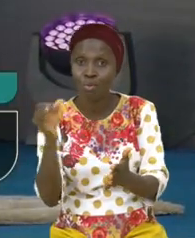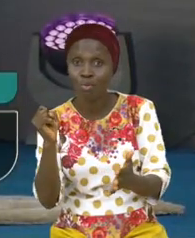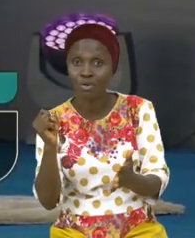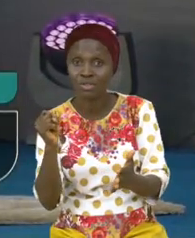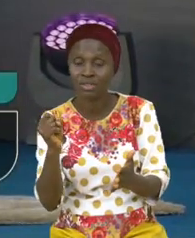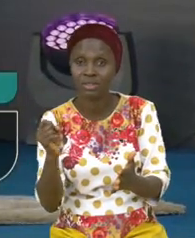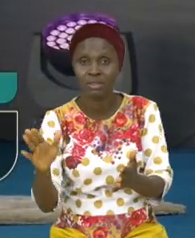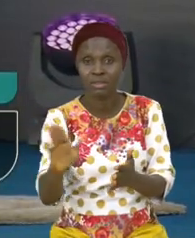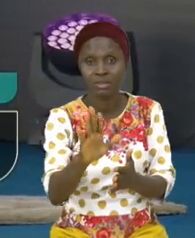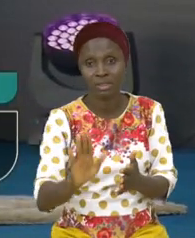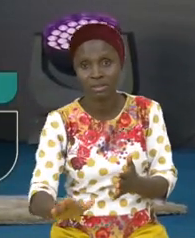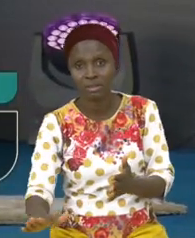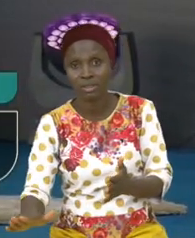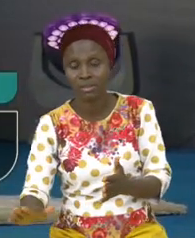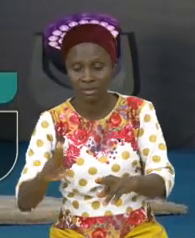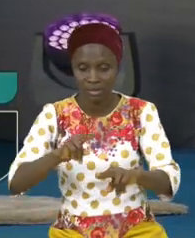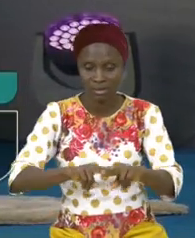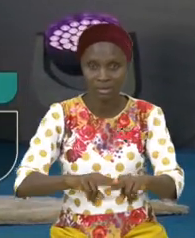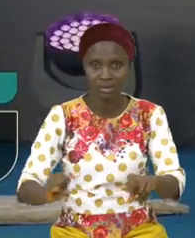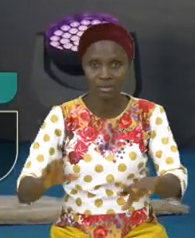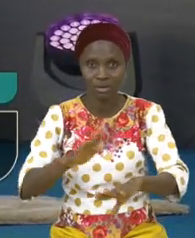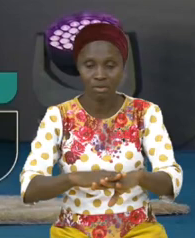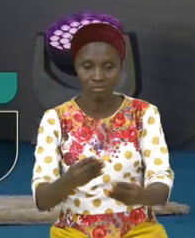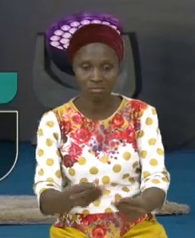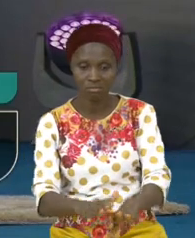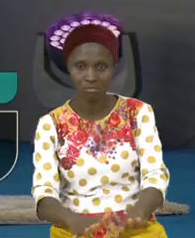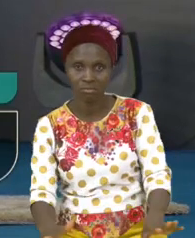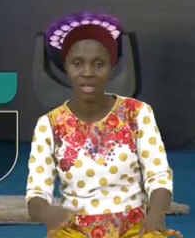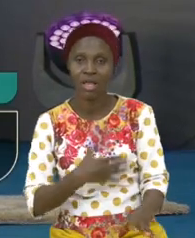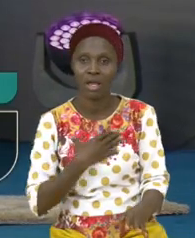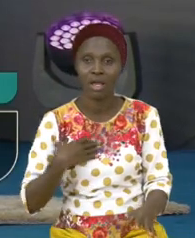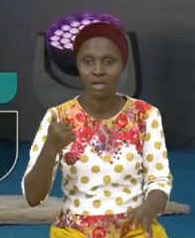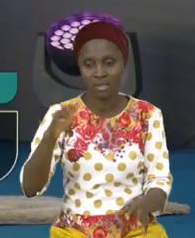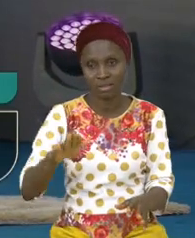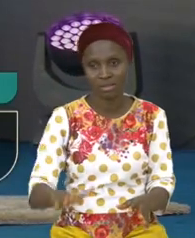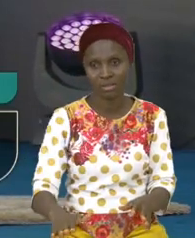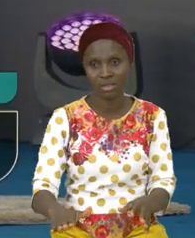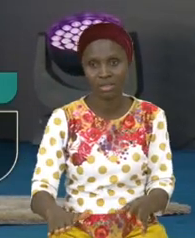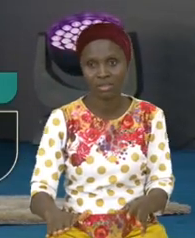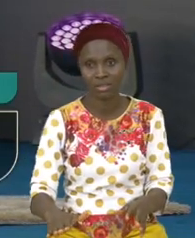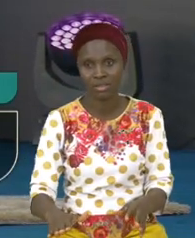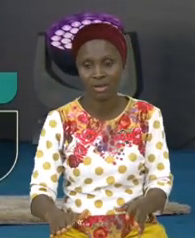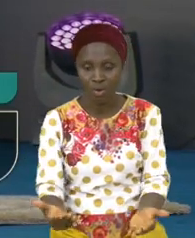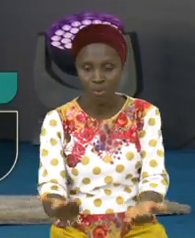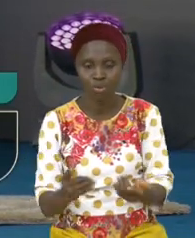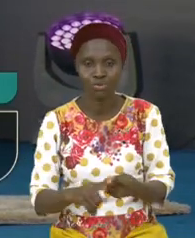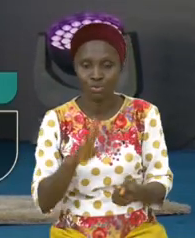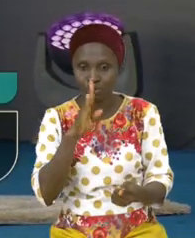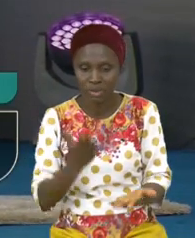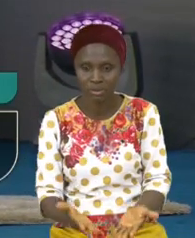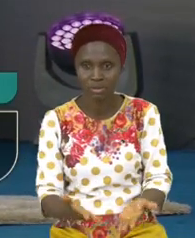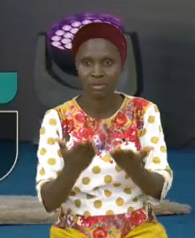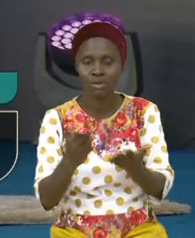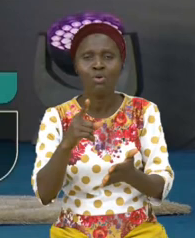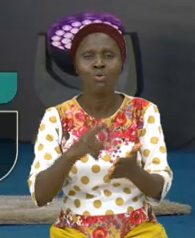child sitting on the ground, and the child wants to be lifted. What does the child